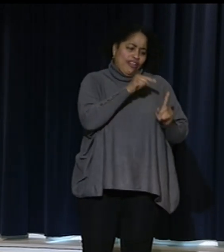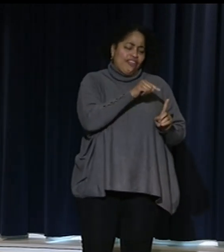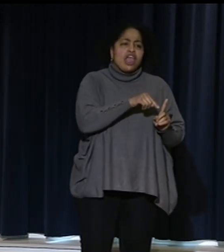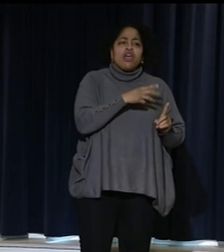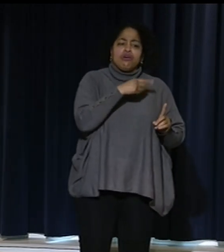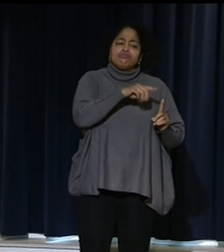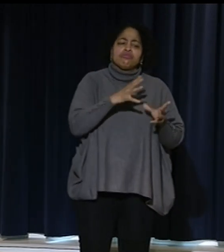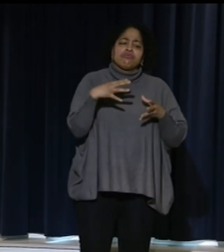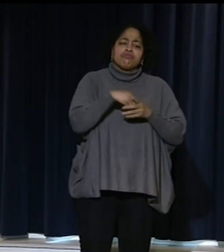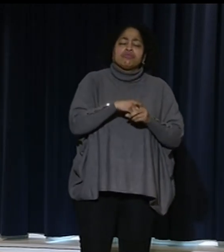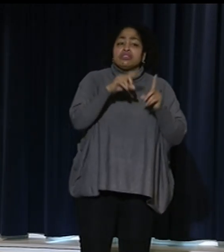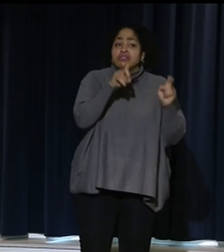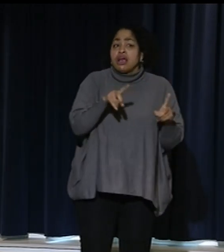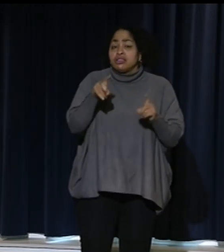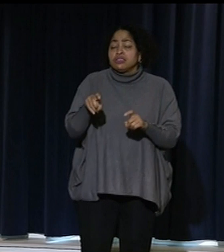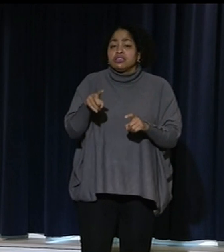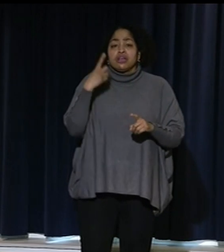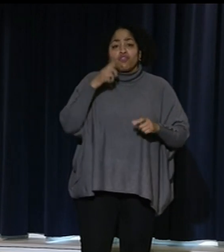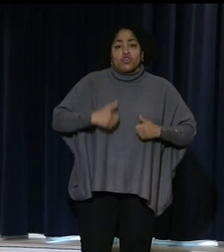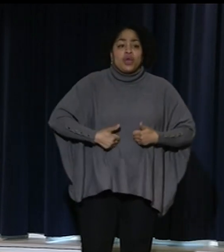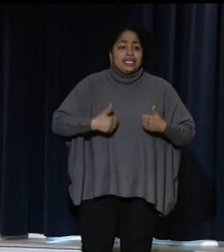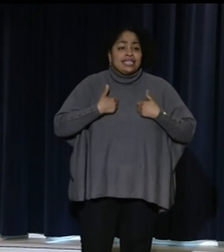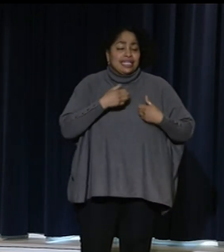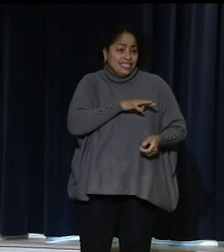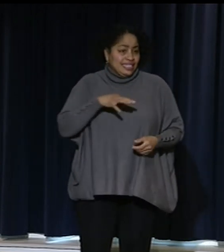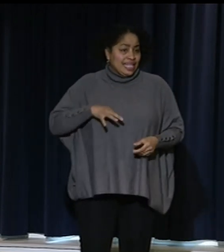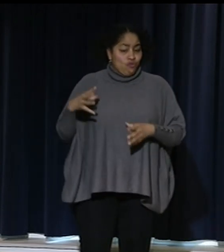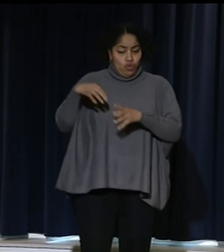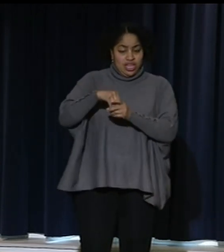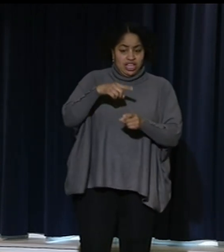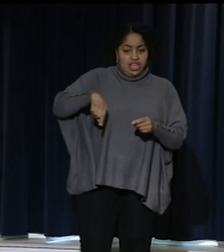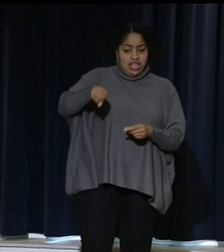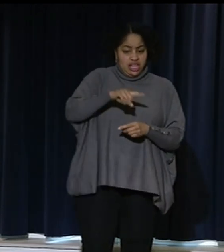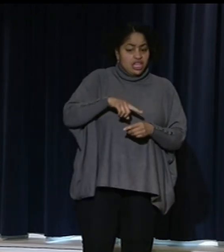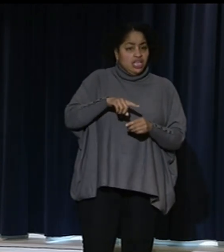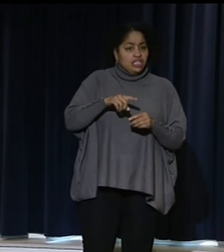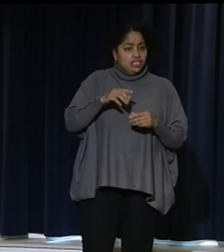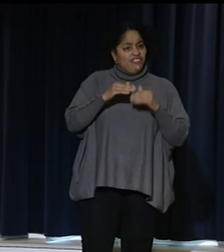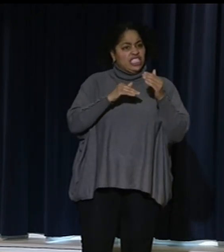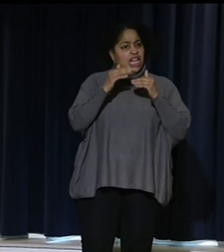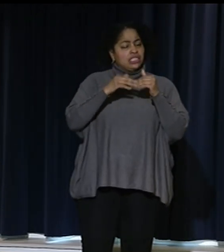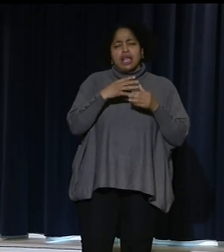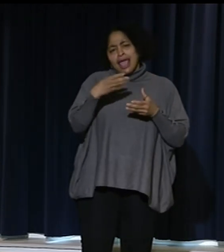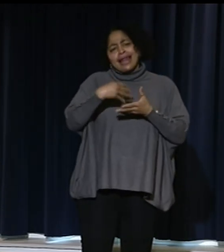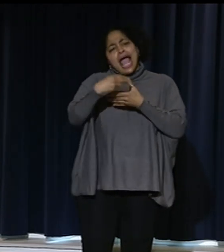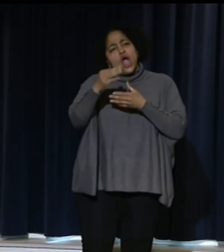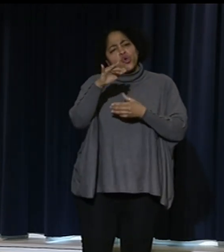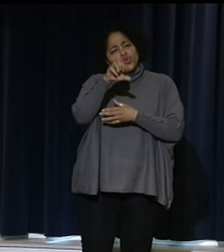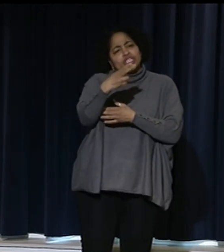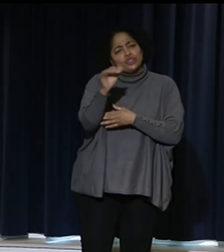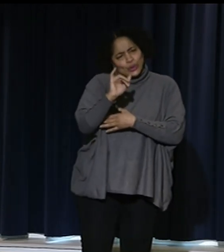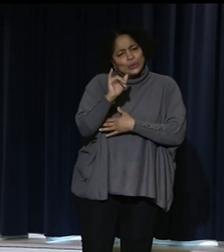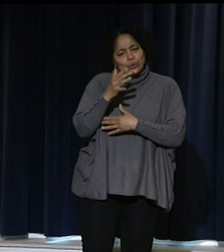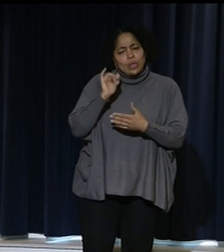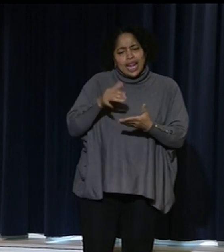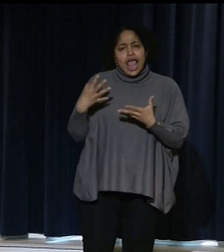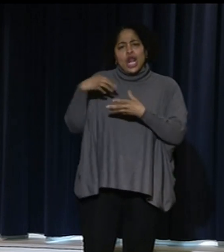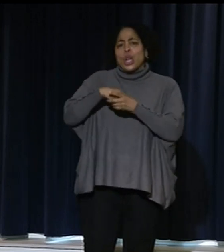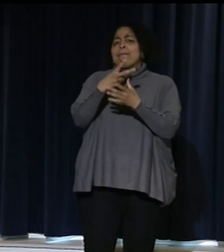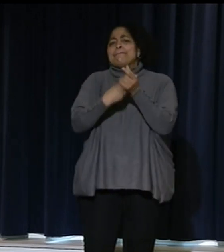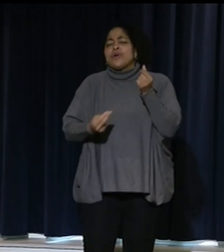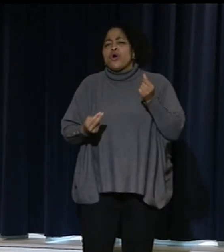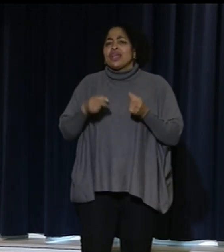components include both testing of residents and staff within these congregate facilities, as well as outreach. And that outreach includes